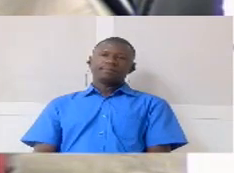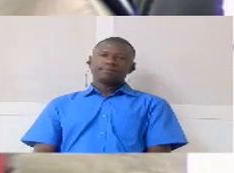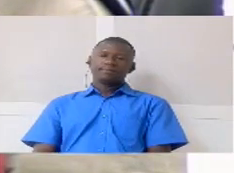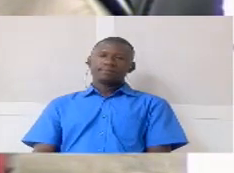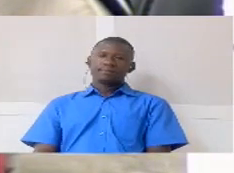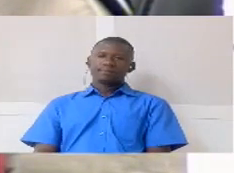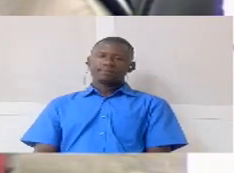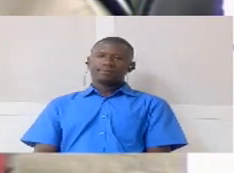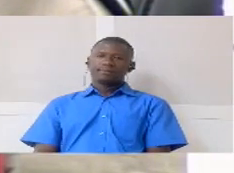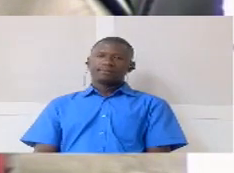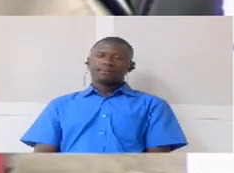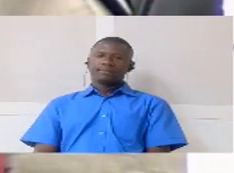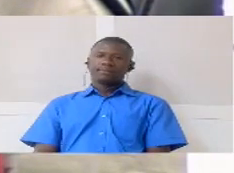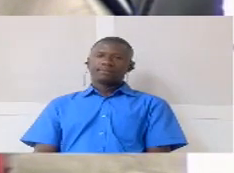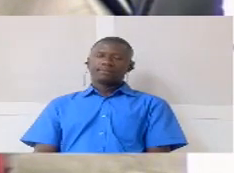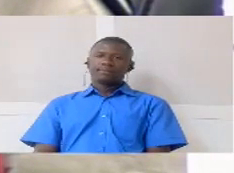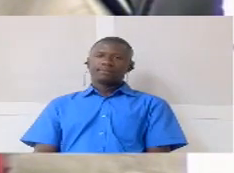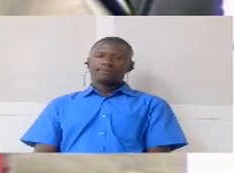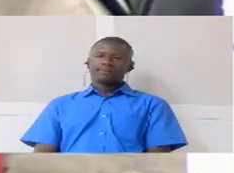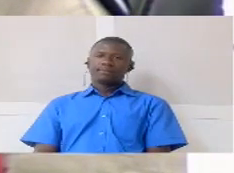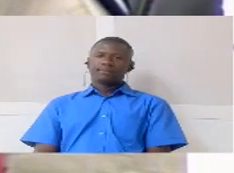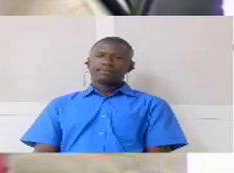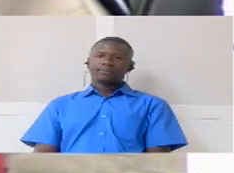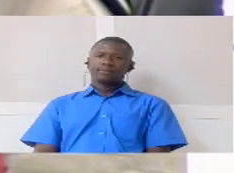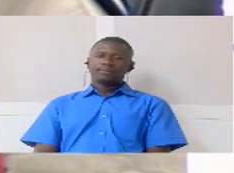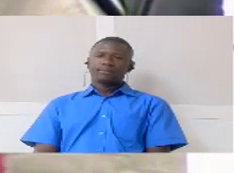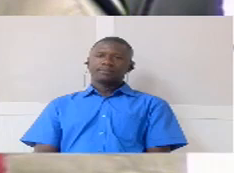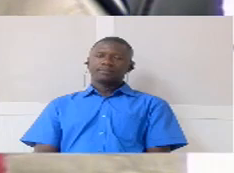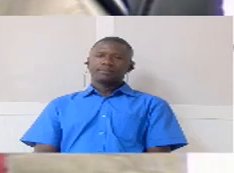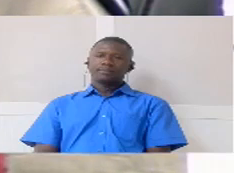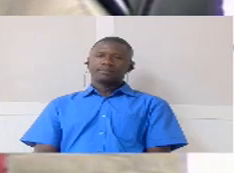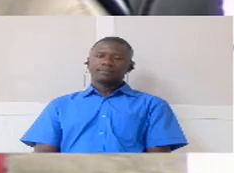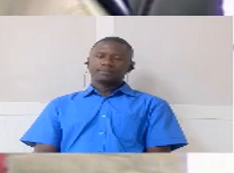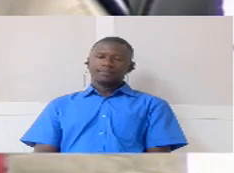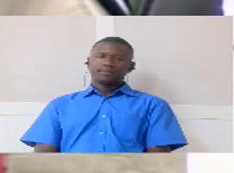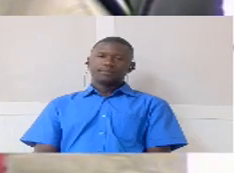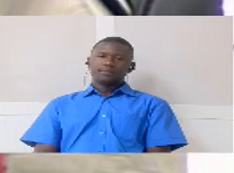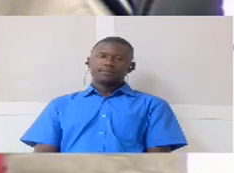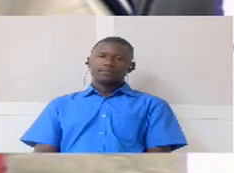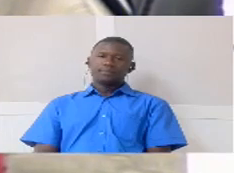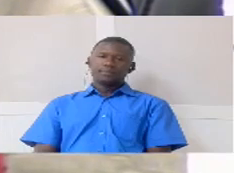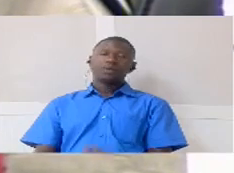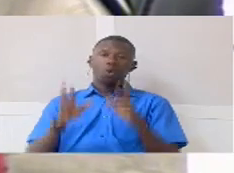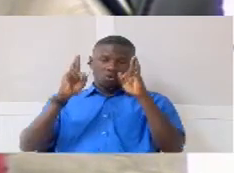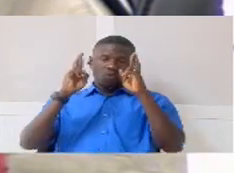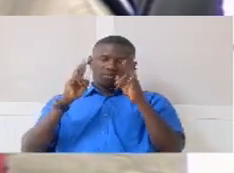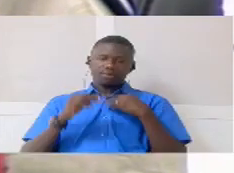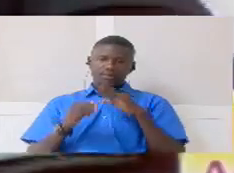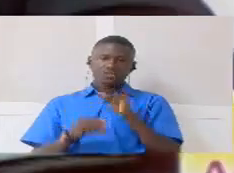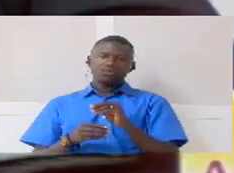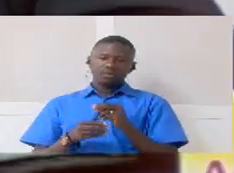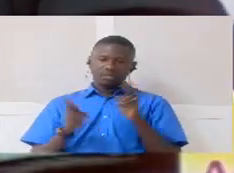nyaton to purka kaito safe yewu kinan commission ye inshallah mbakela God's grace I will do it.